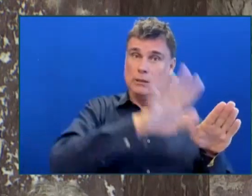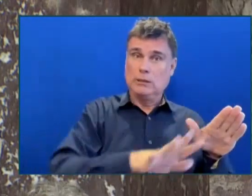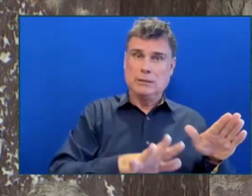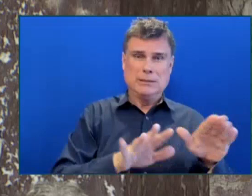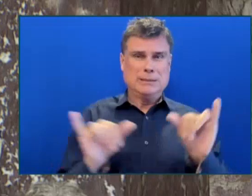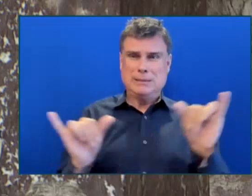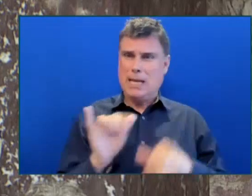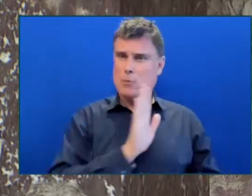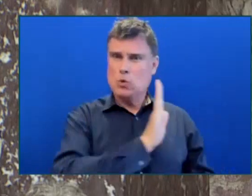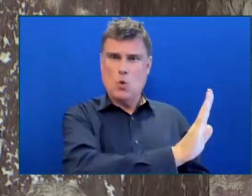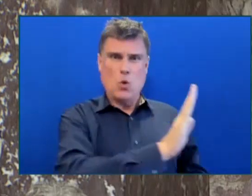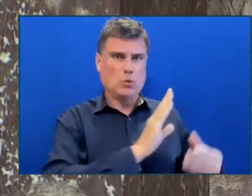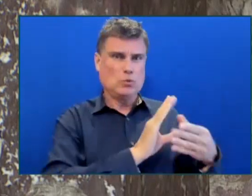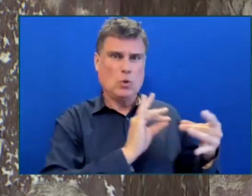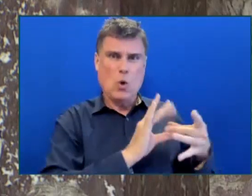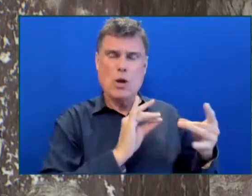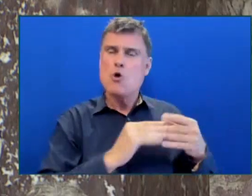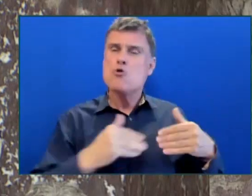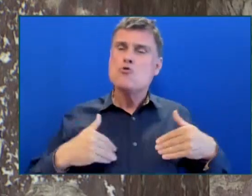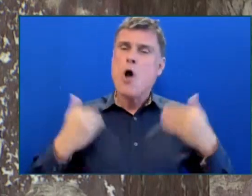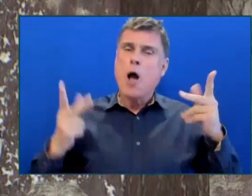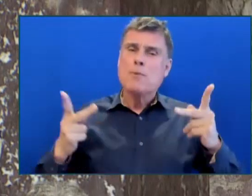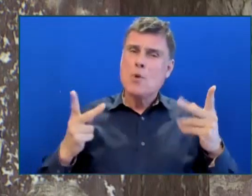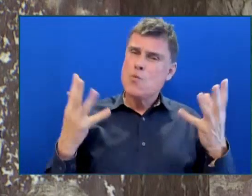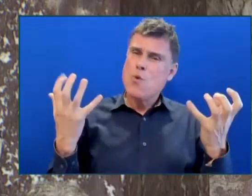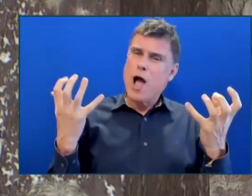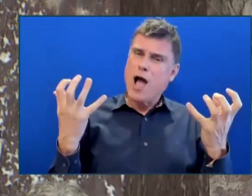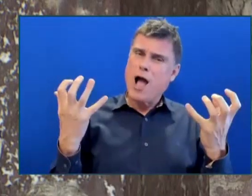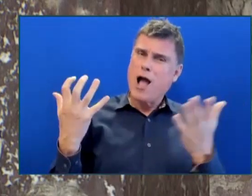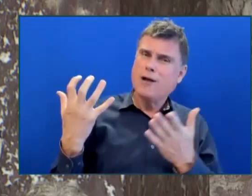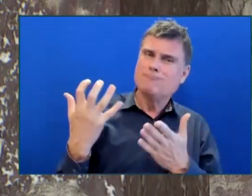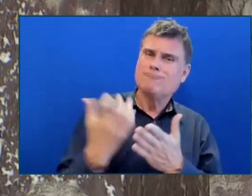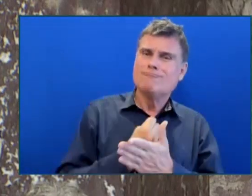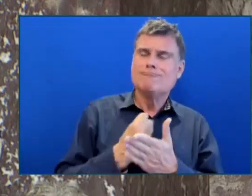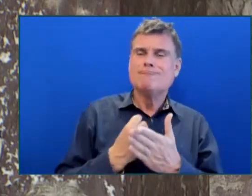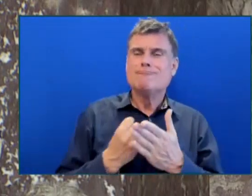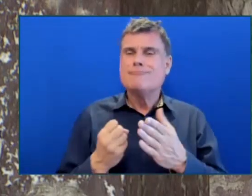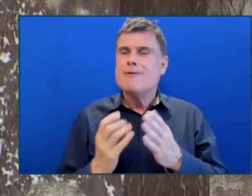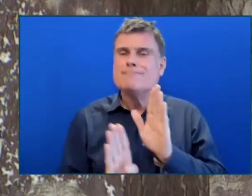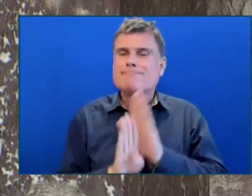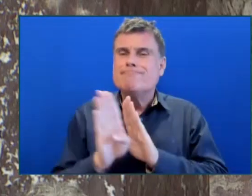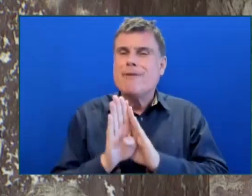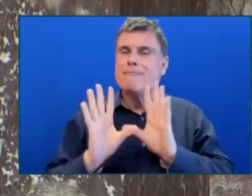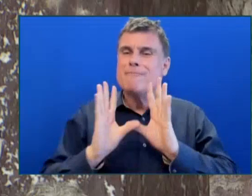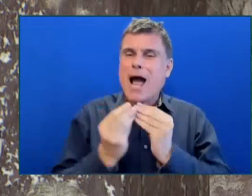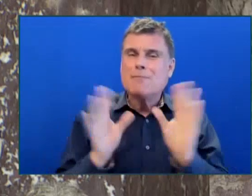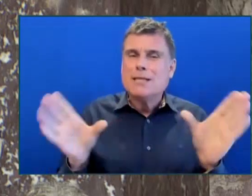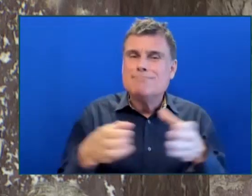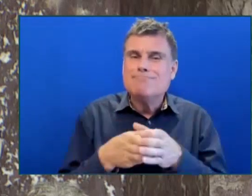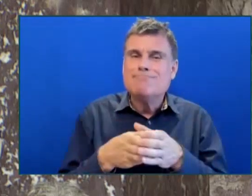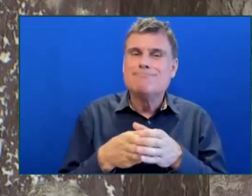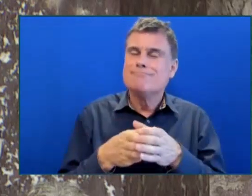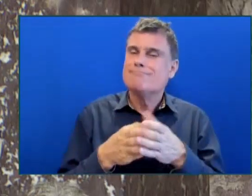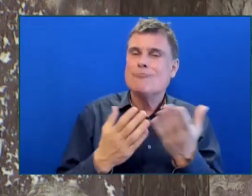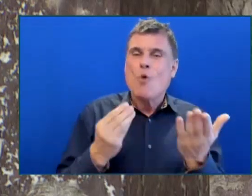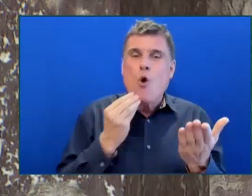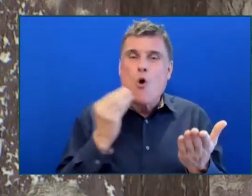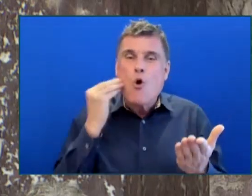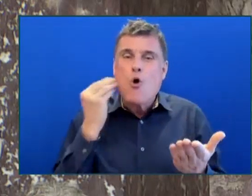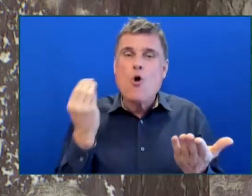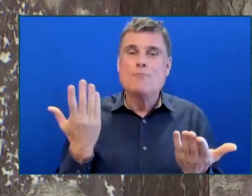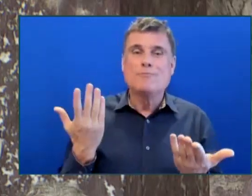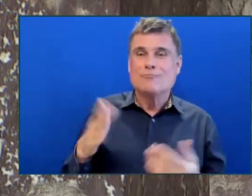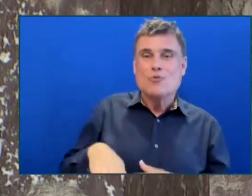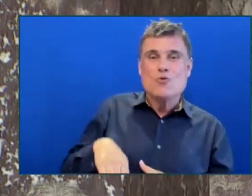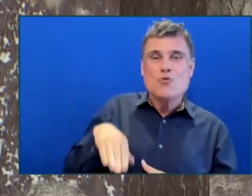in British Columbia, raise their families in communities perhaps that they grew up in, and seniors want to make sure that their kids and their grandkids can be close